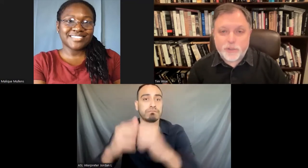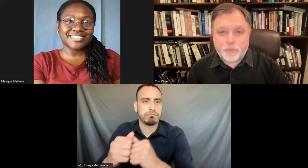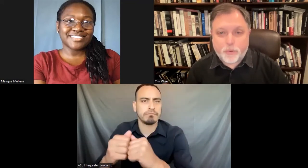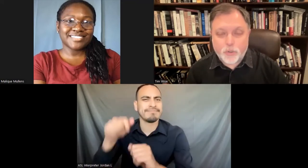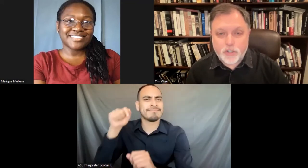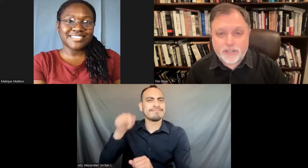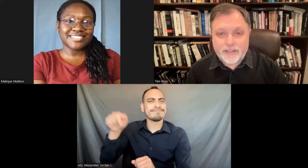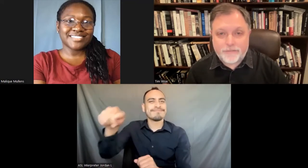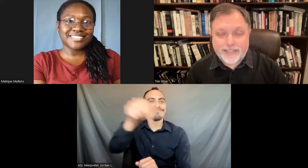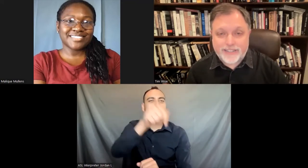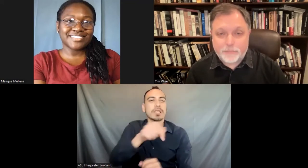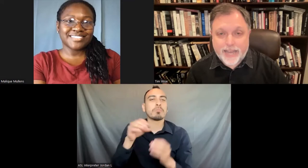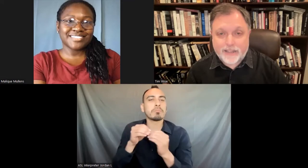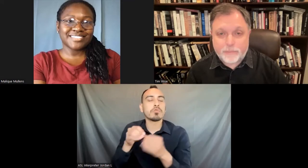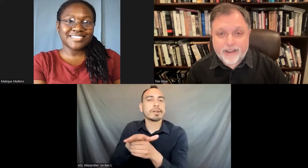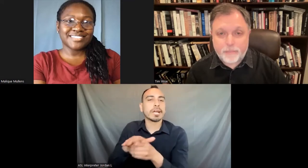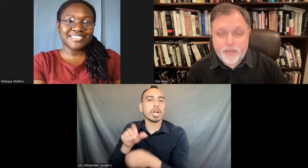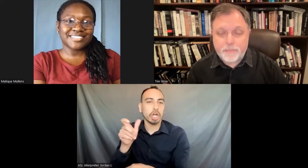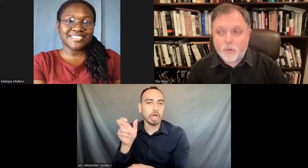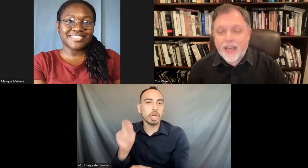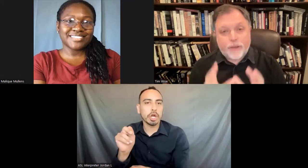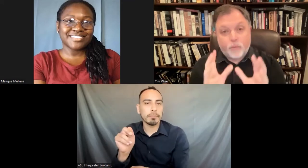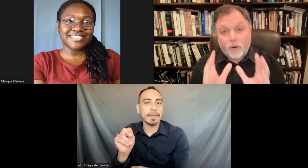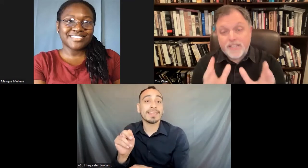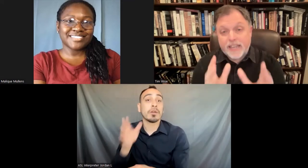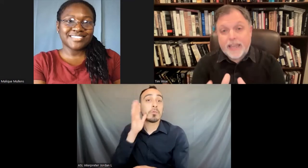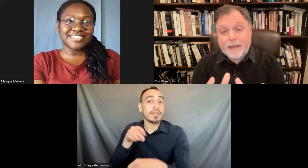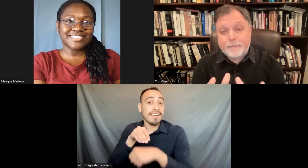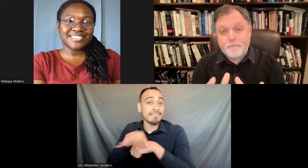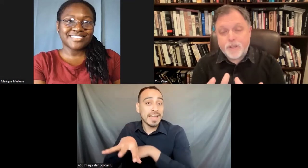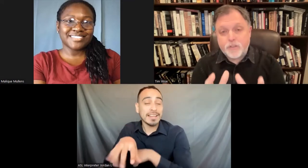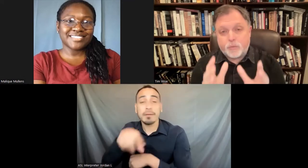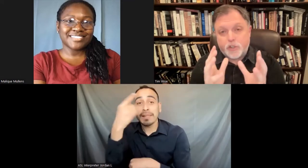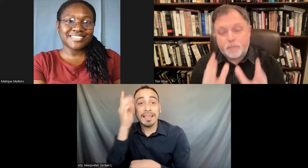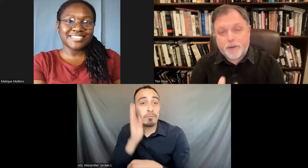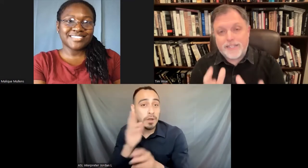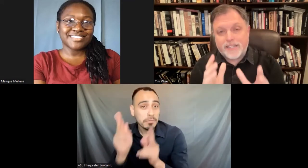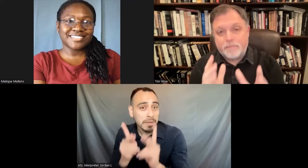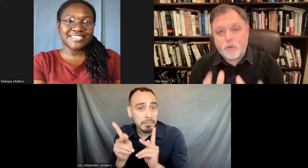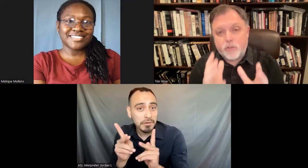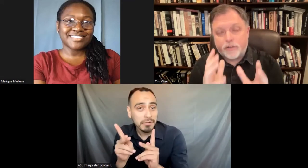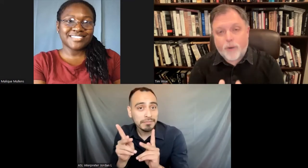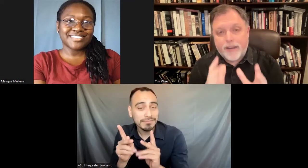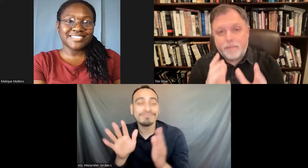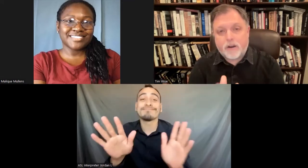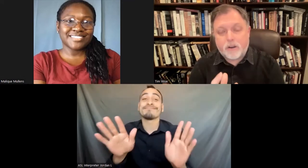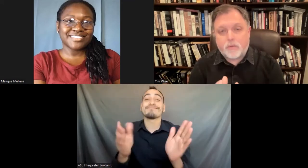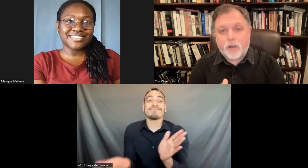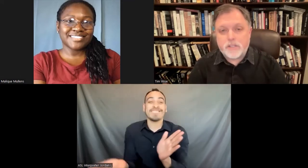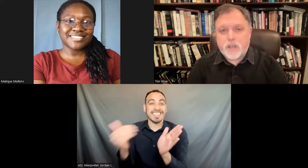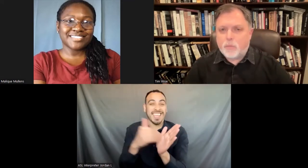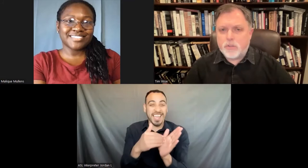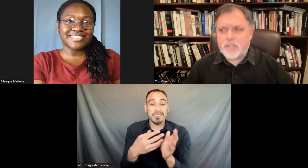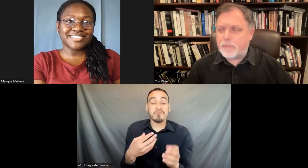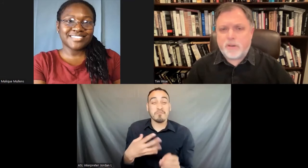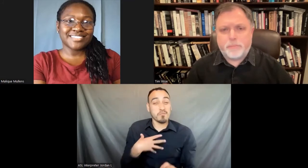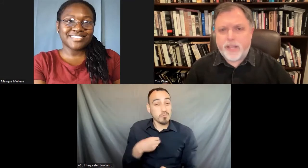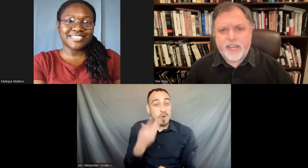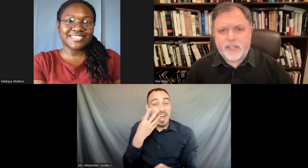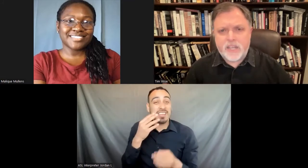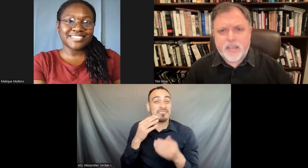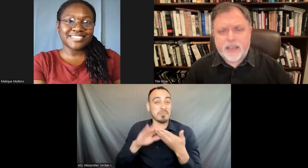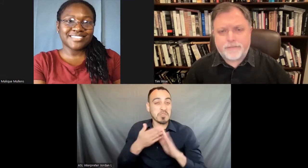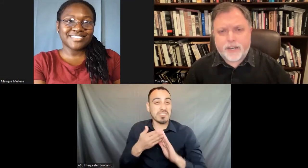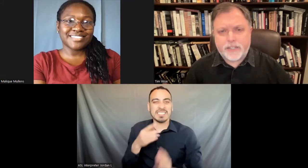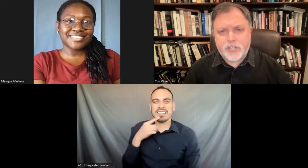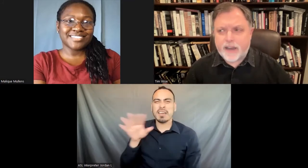was disproportionately affecting Black and brown people. And once again, the response in most of white America was, well, stop